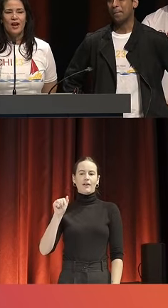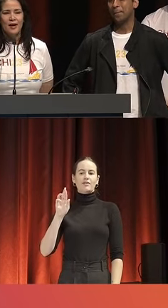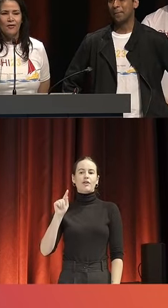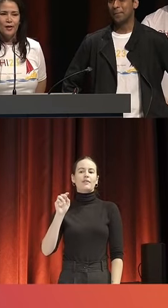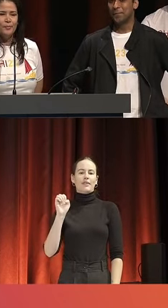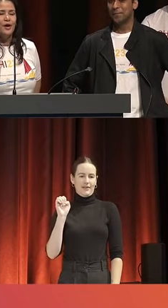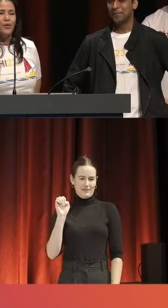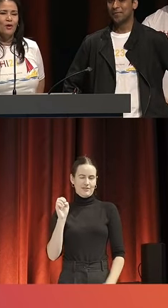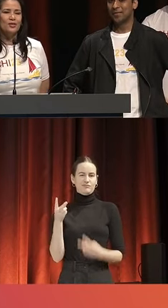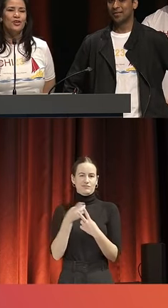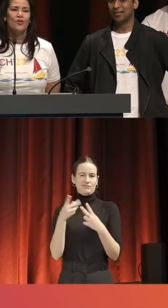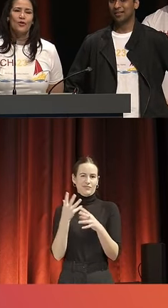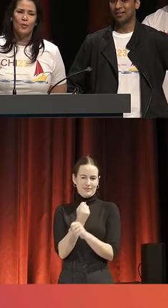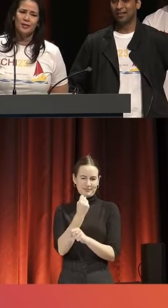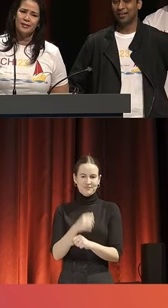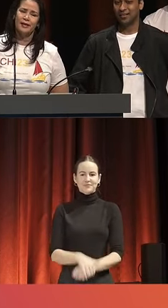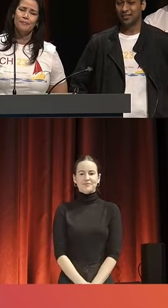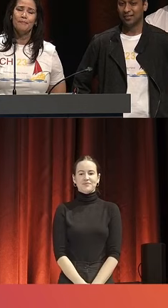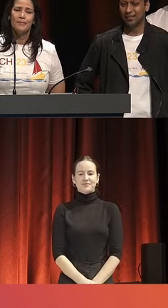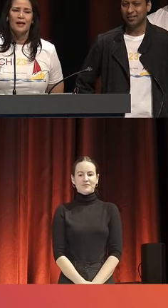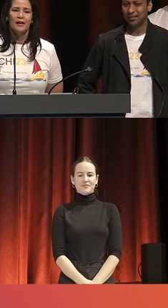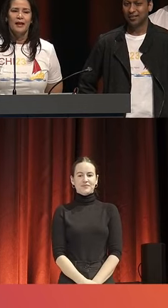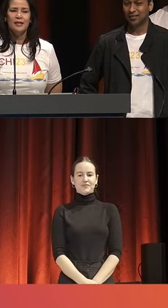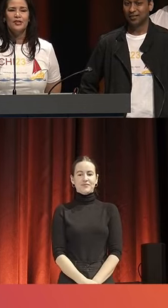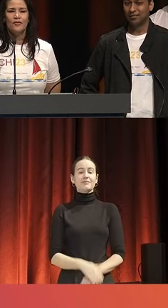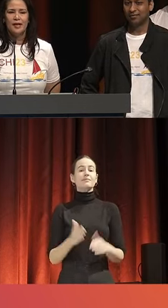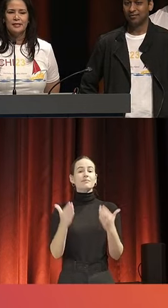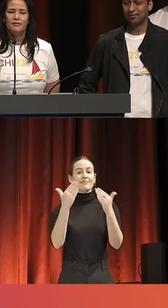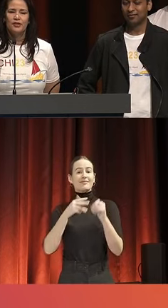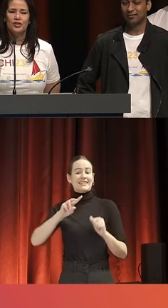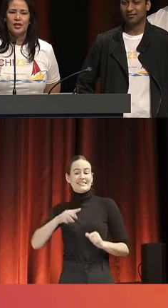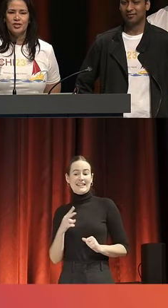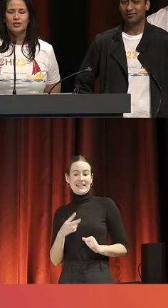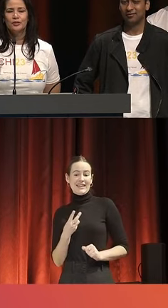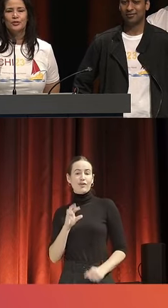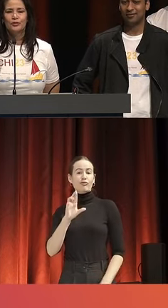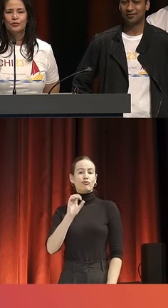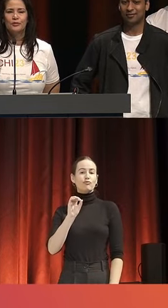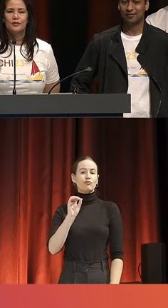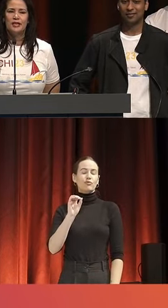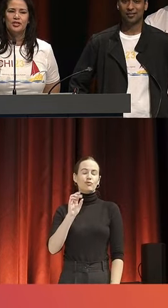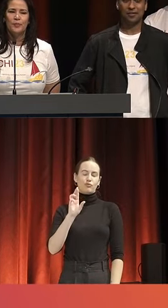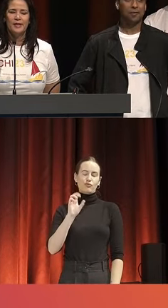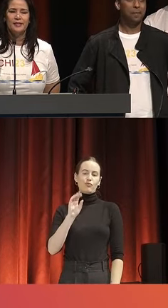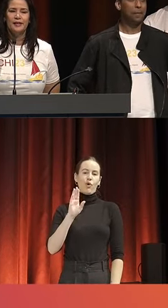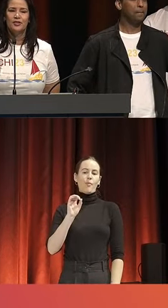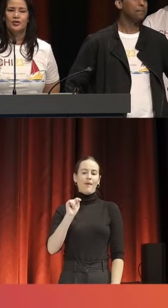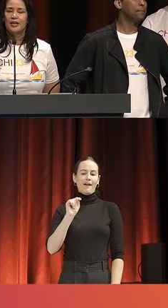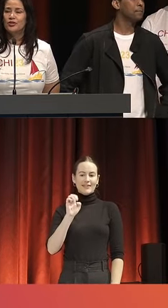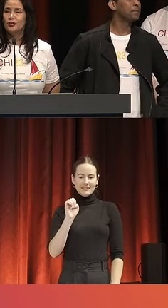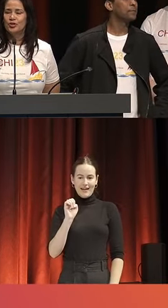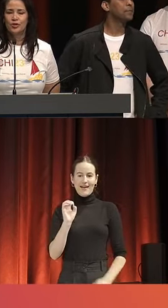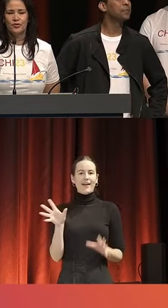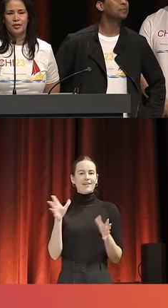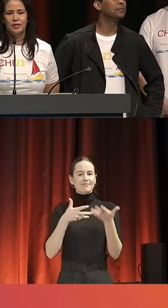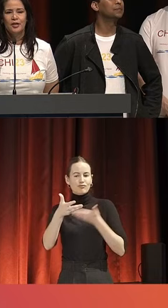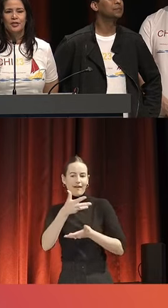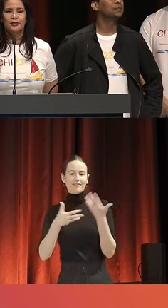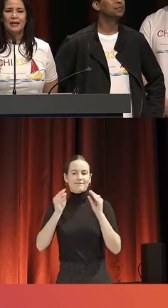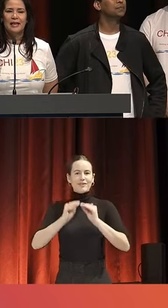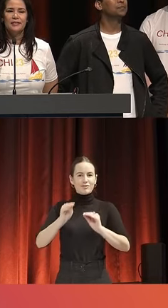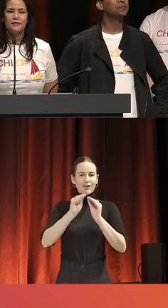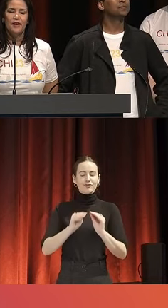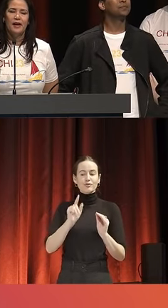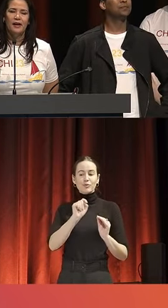And the runner-up was Robote, interactive educational tool to teach basic education children